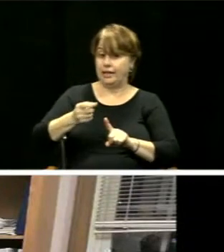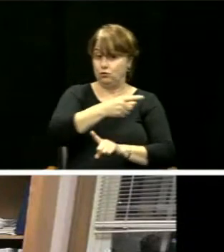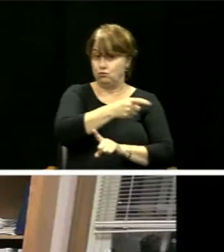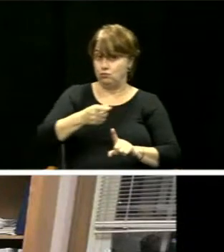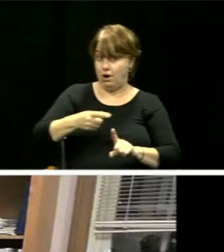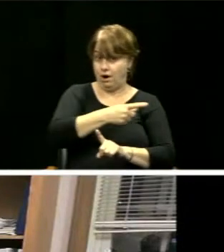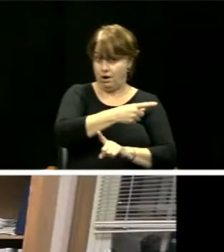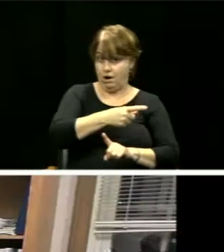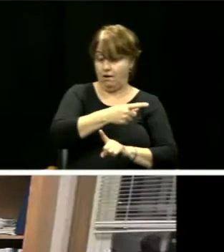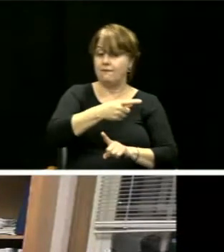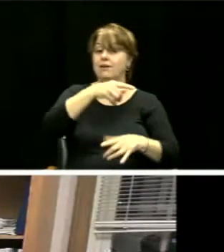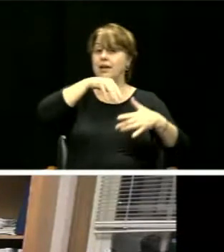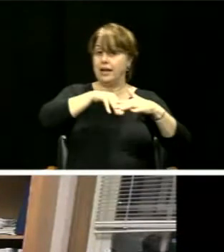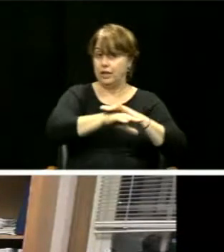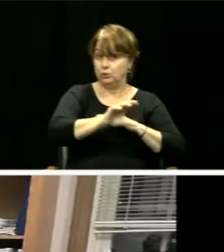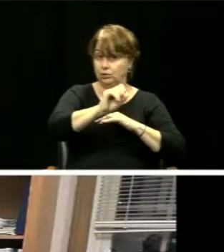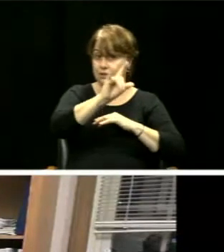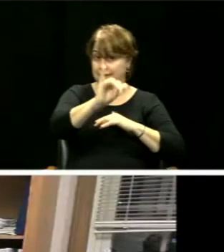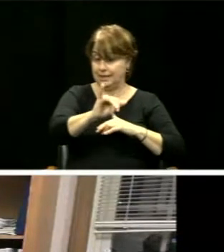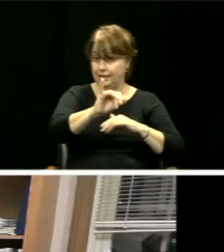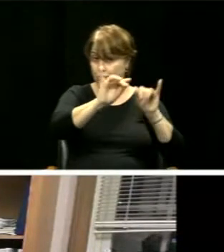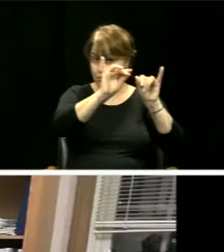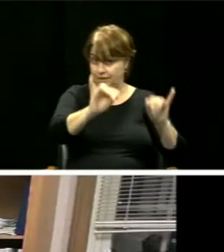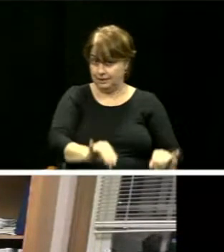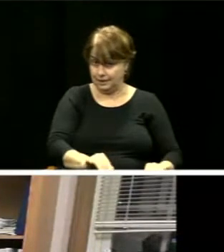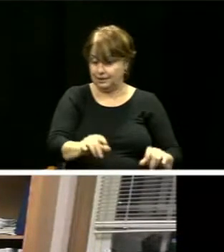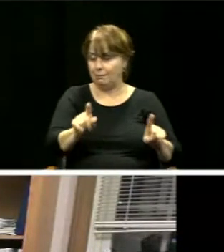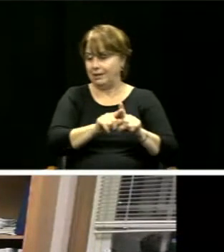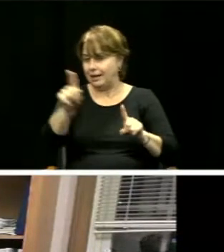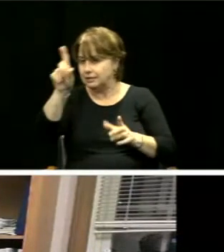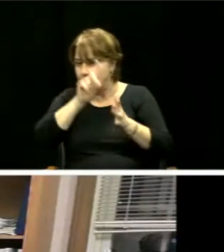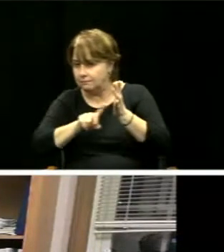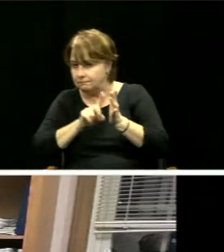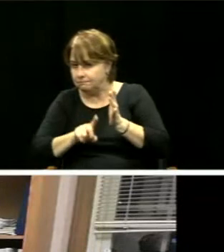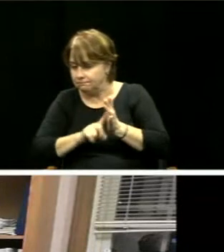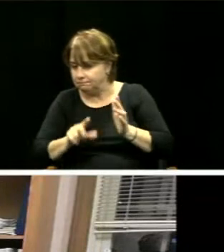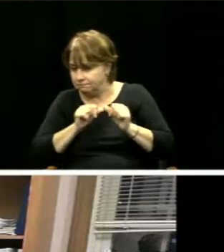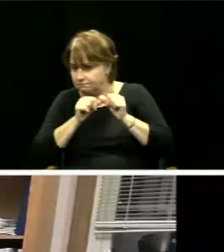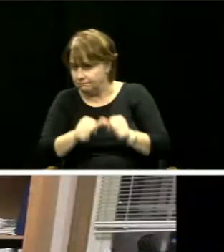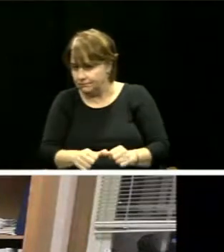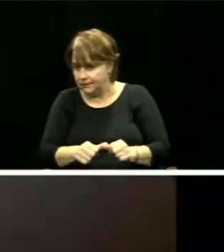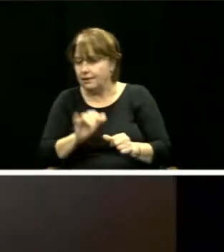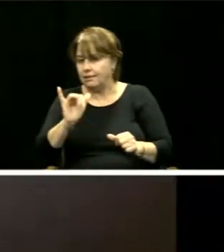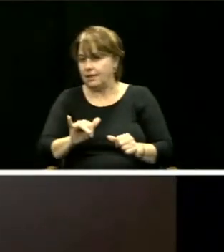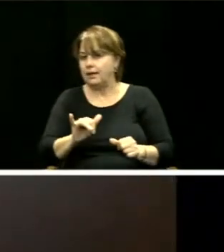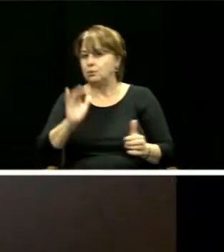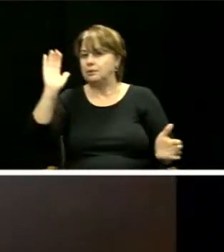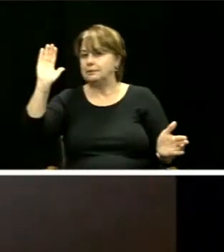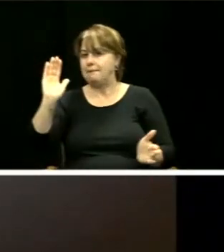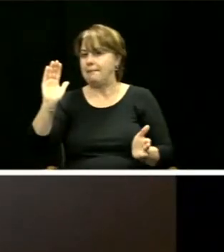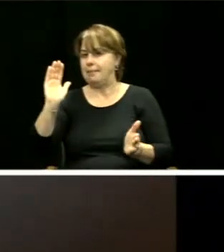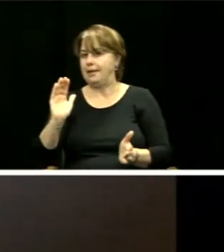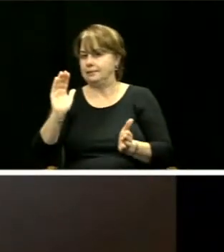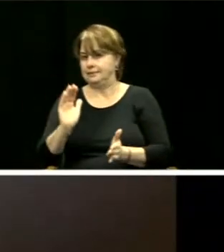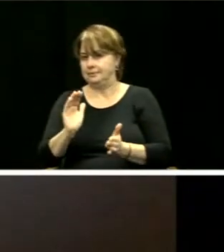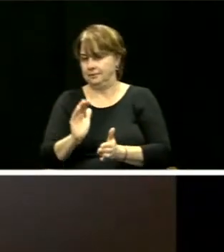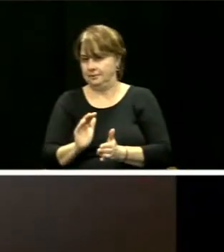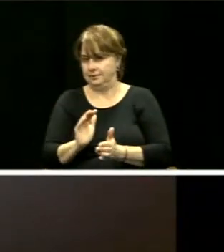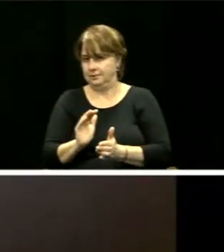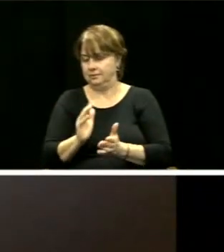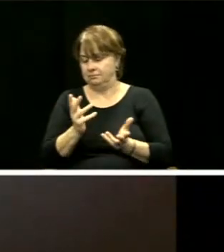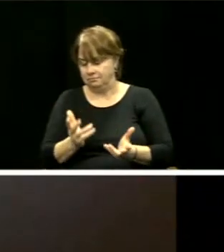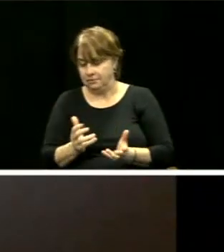the sanitary sewer system. But as they continued through their investigations, went down. That was lessened quite a bit, and